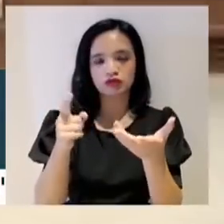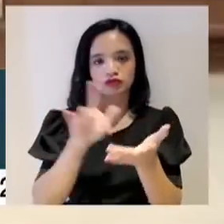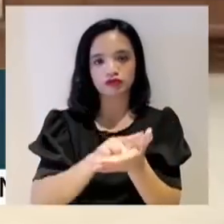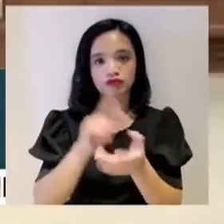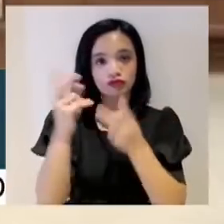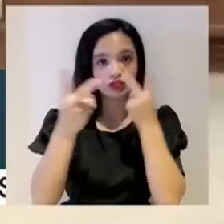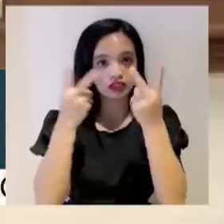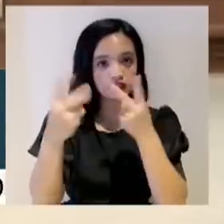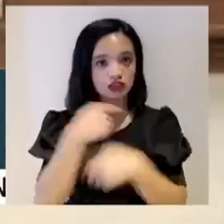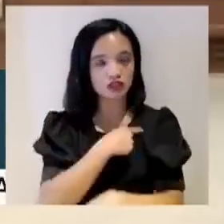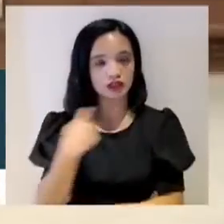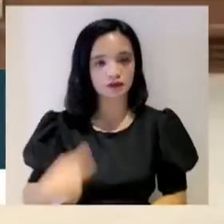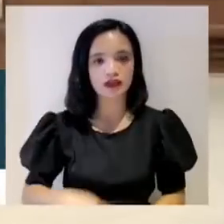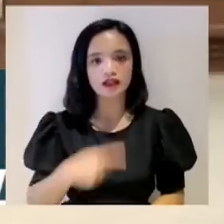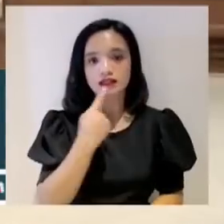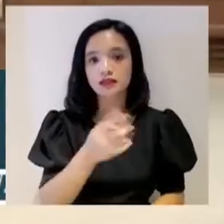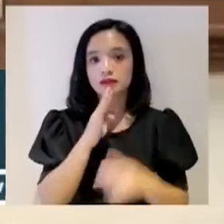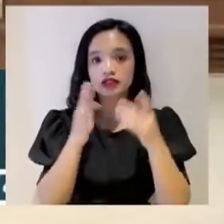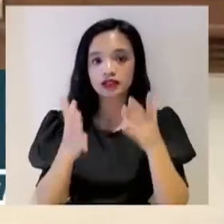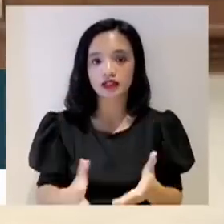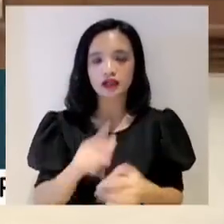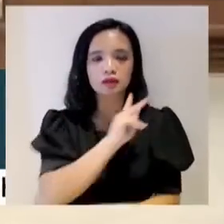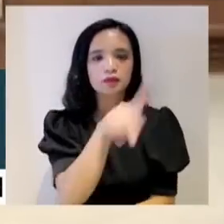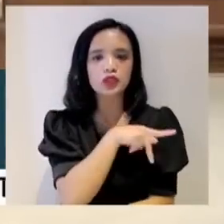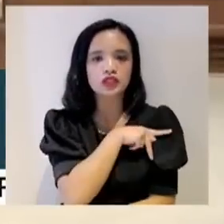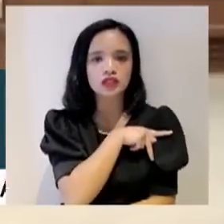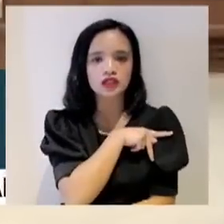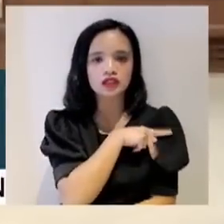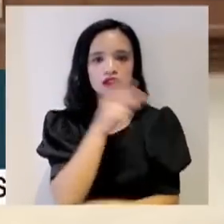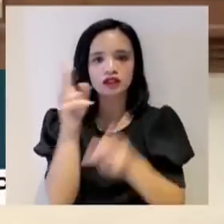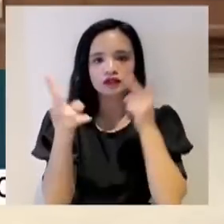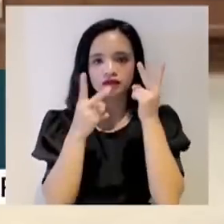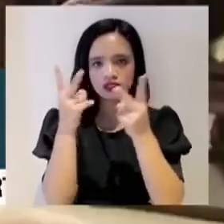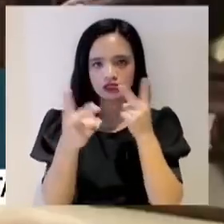Harry Roque said it was a personal visit for Duterte.